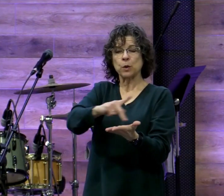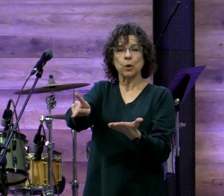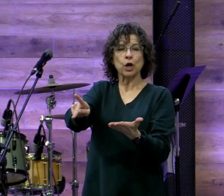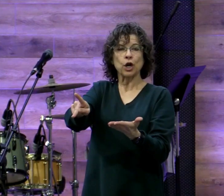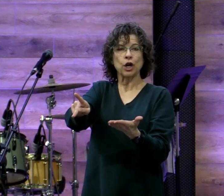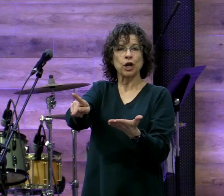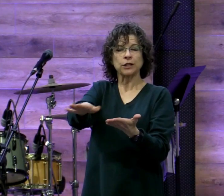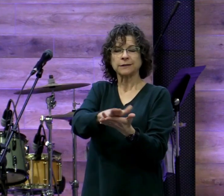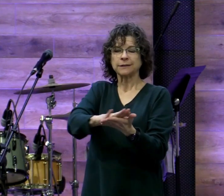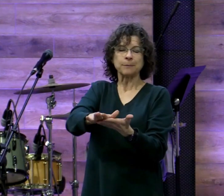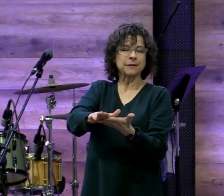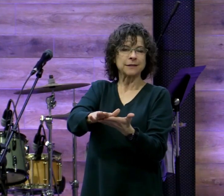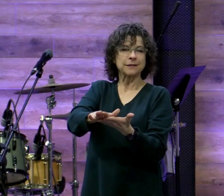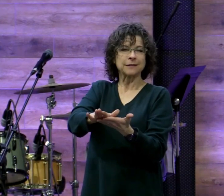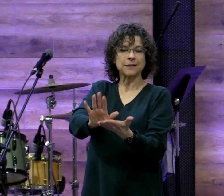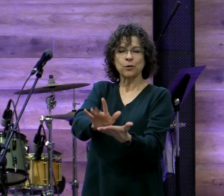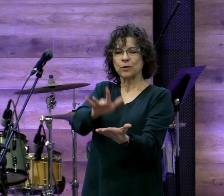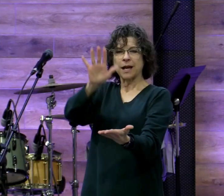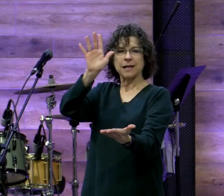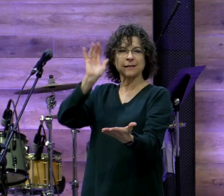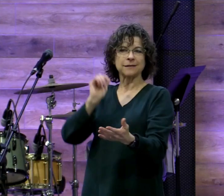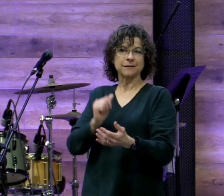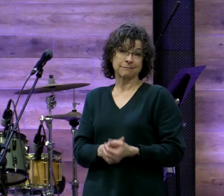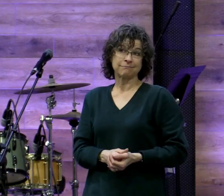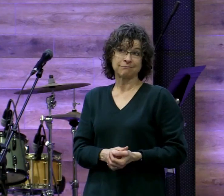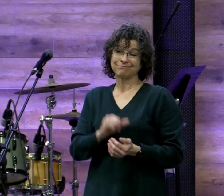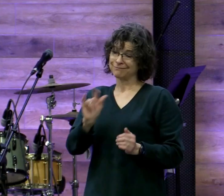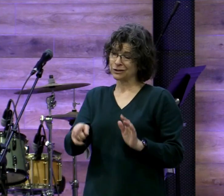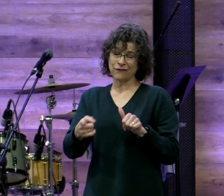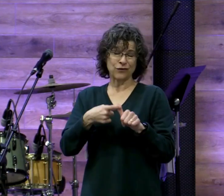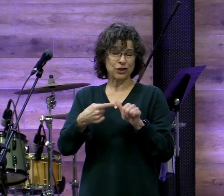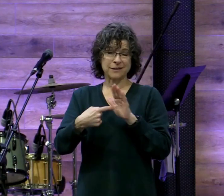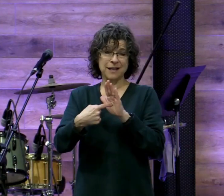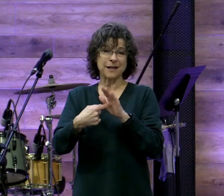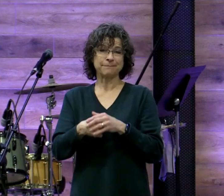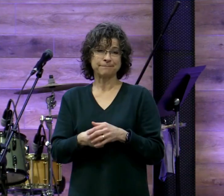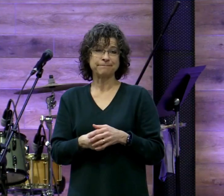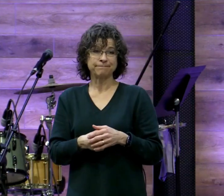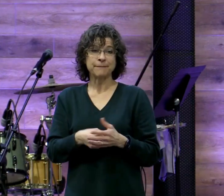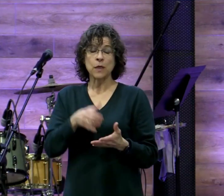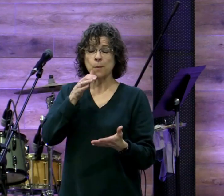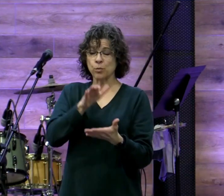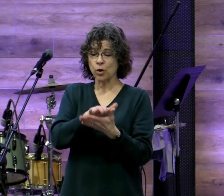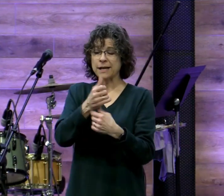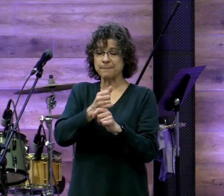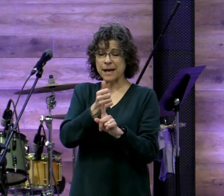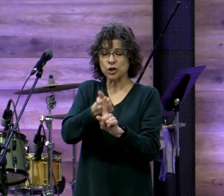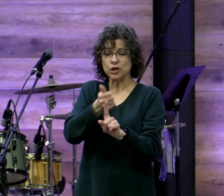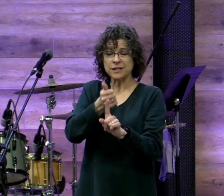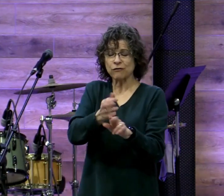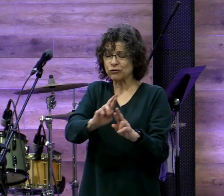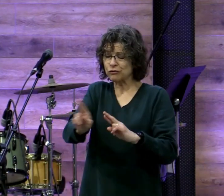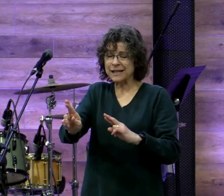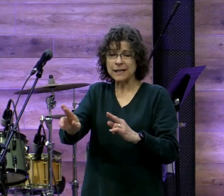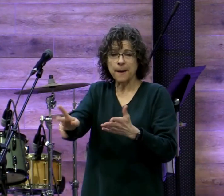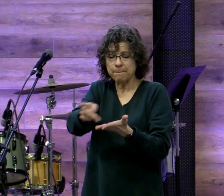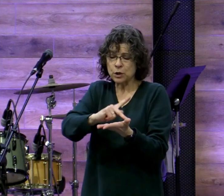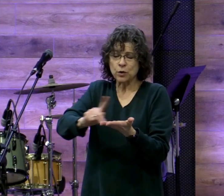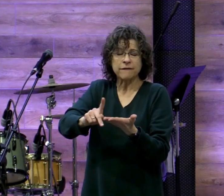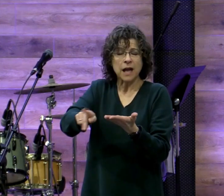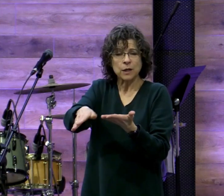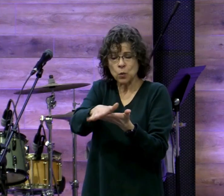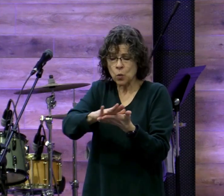and radiant. This is his first sign. The bride has made herself ready. She has been purified, washed of all of her